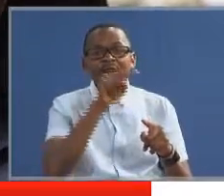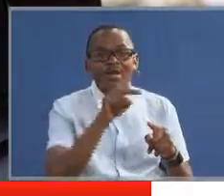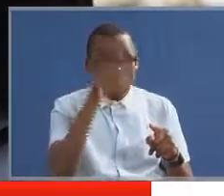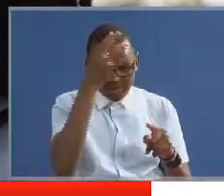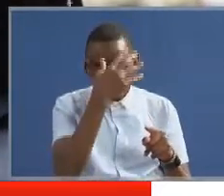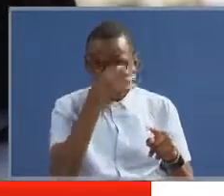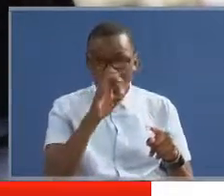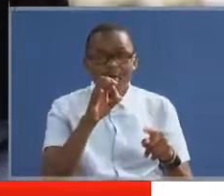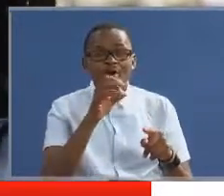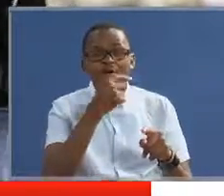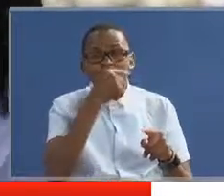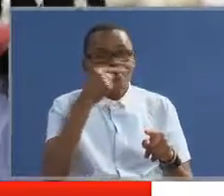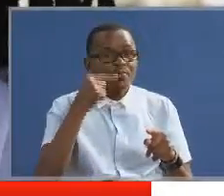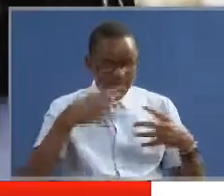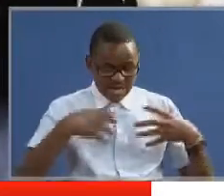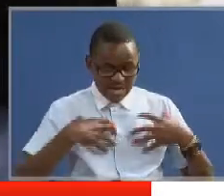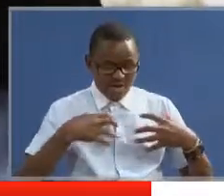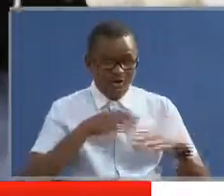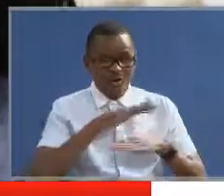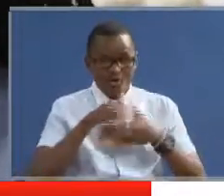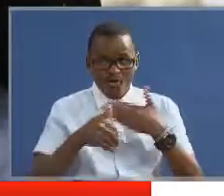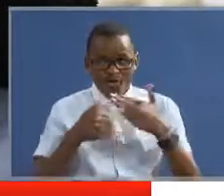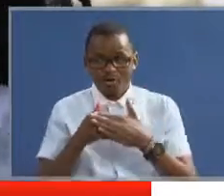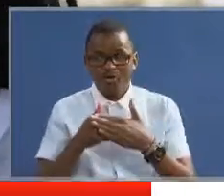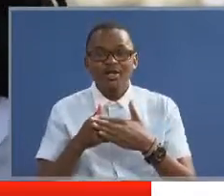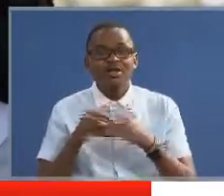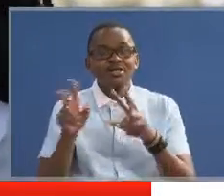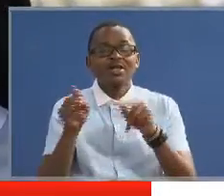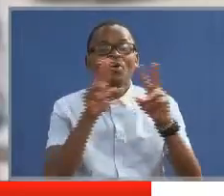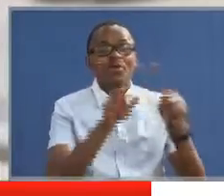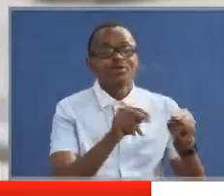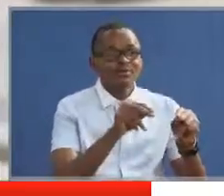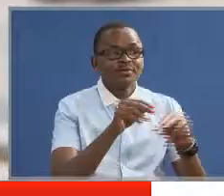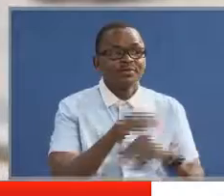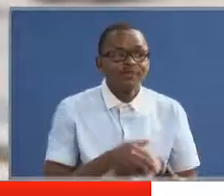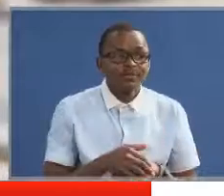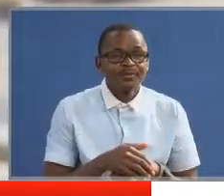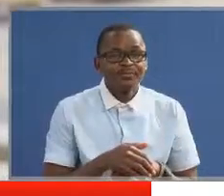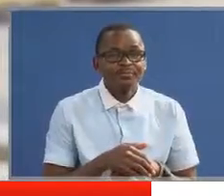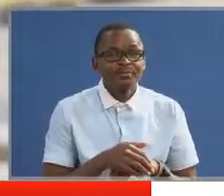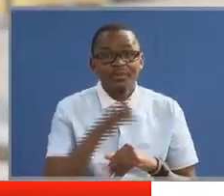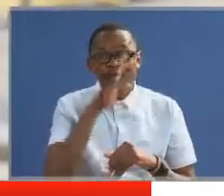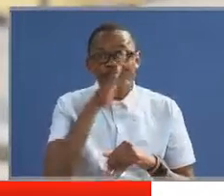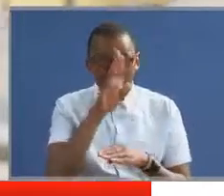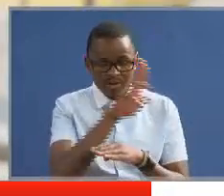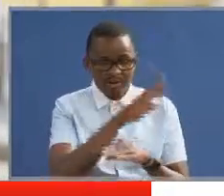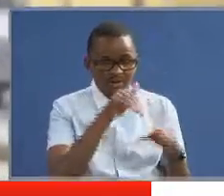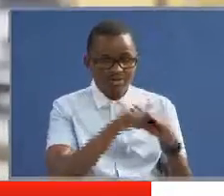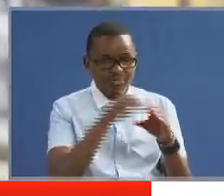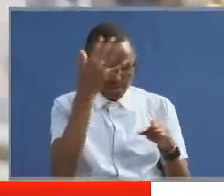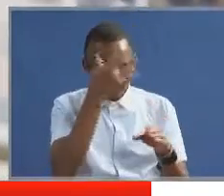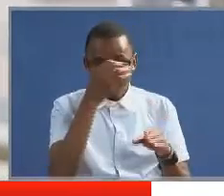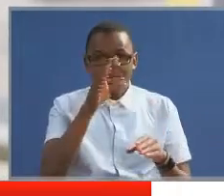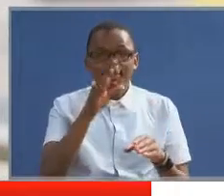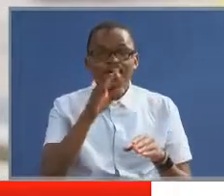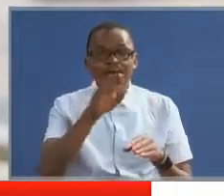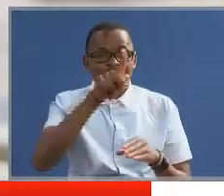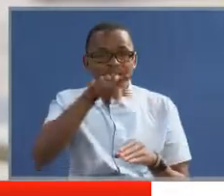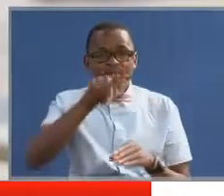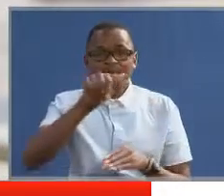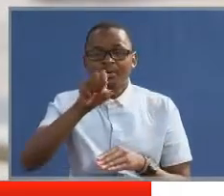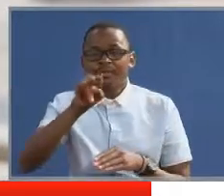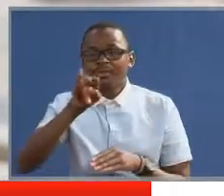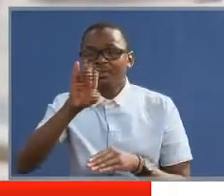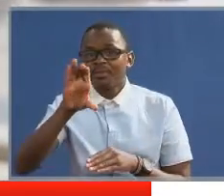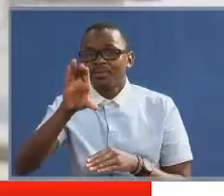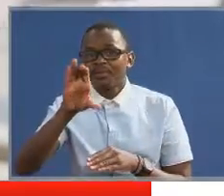natural lips, natural boobs. They make me feel good. Besides being used in the beauty industry, plastic surgery